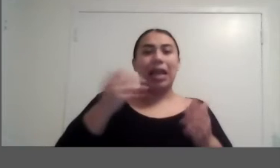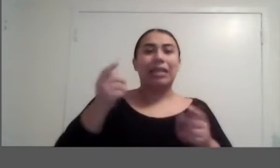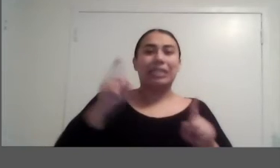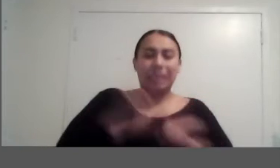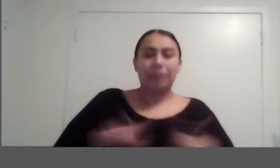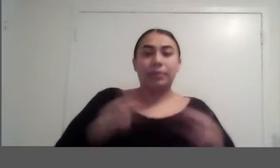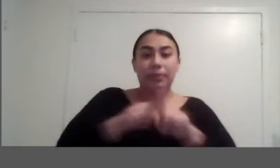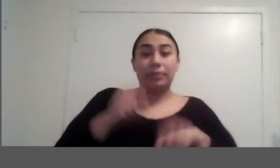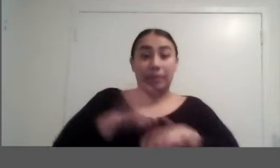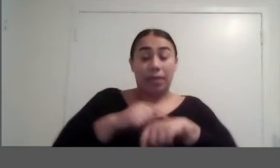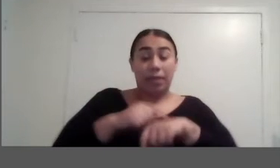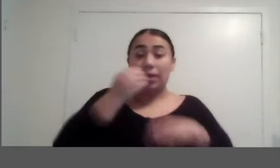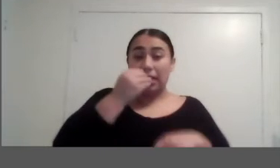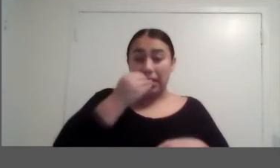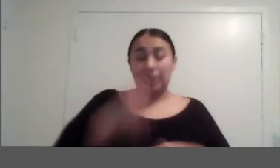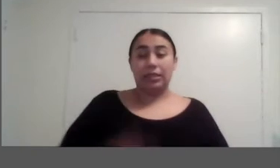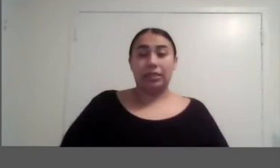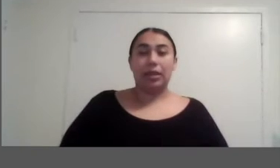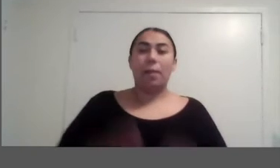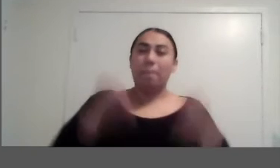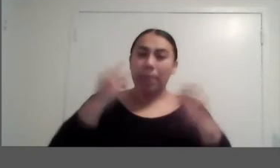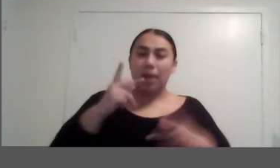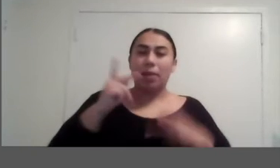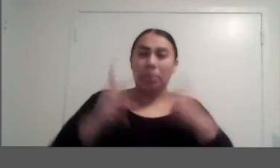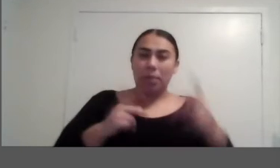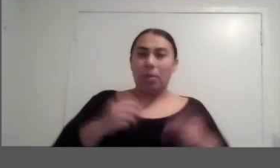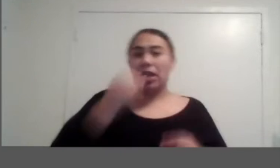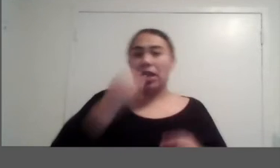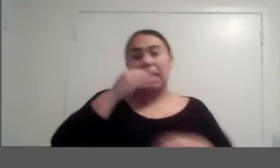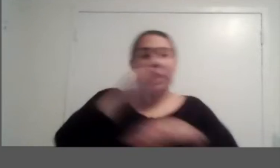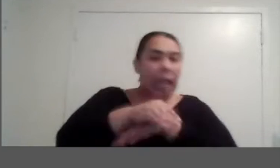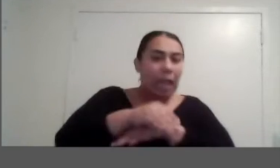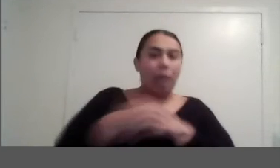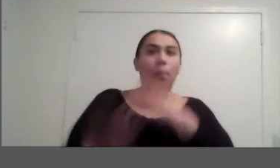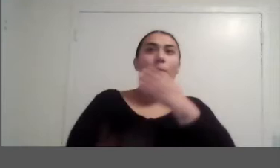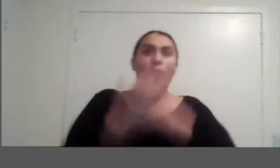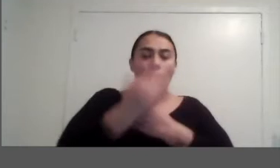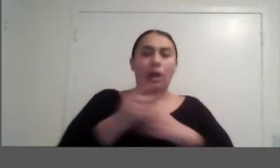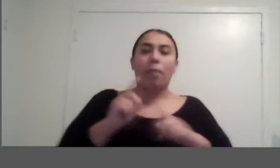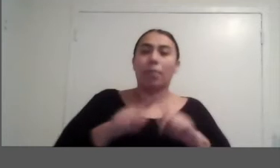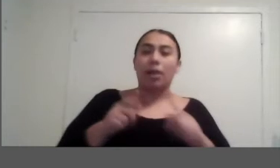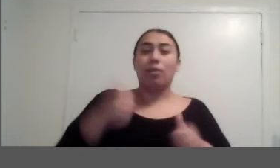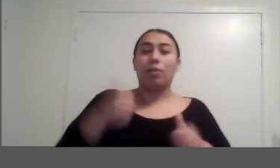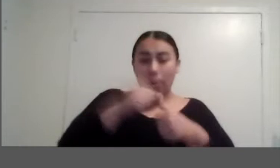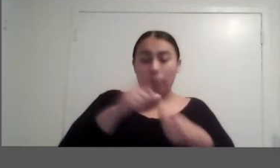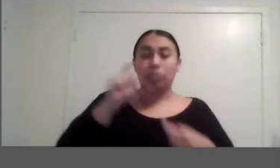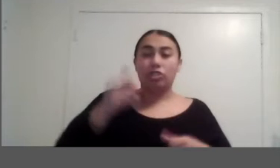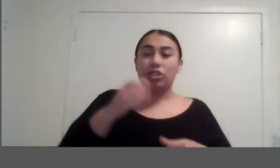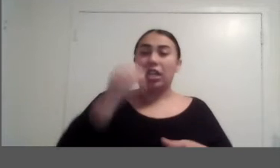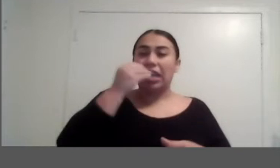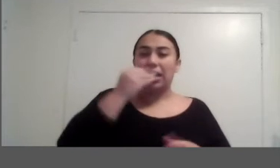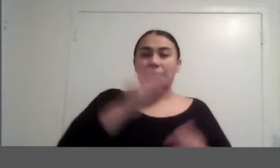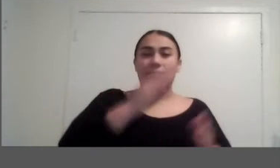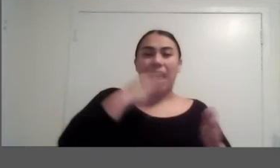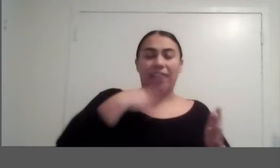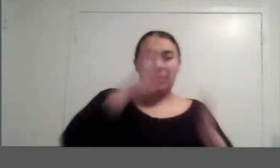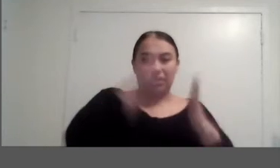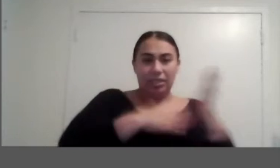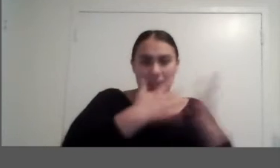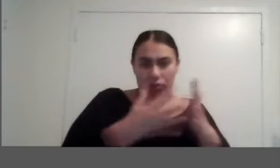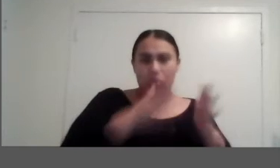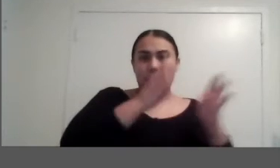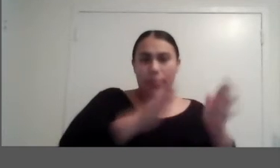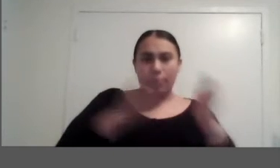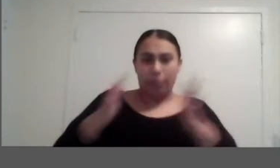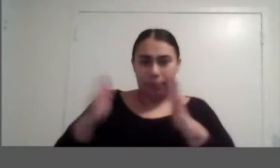maintain regular hunger and fullness cycles. However, many patients complain of having poor appetite and poor